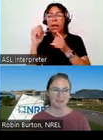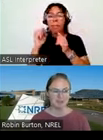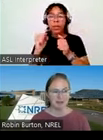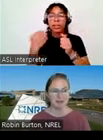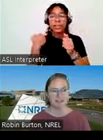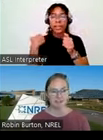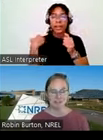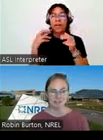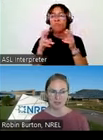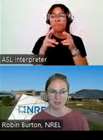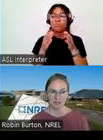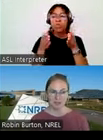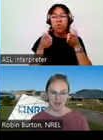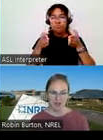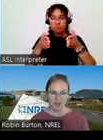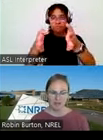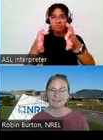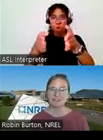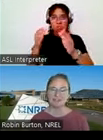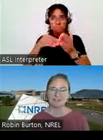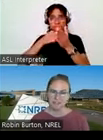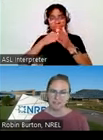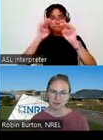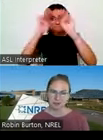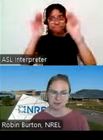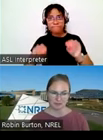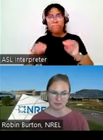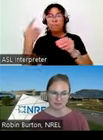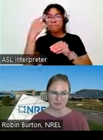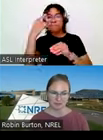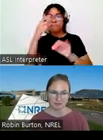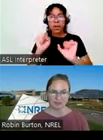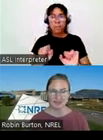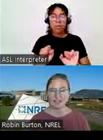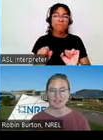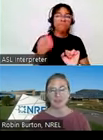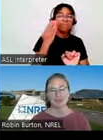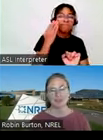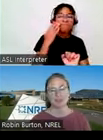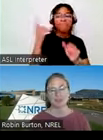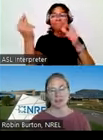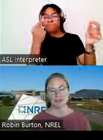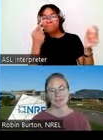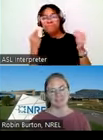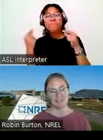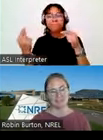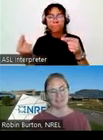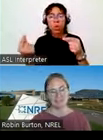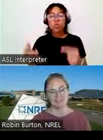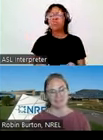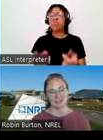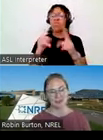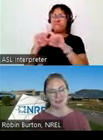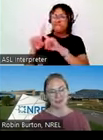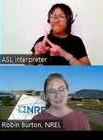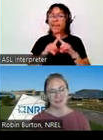some recommended near-term and long-term actions to transition to renewable resources. We're also facilitating